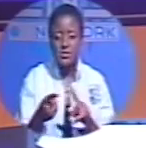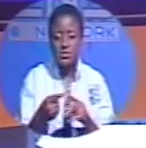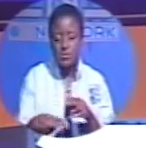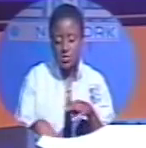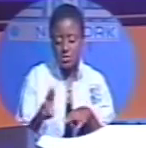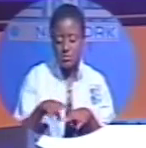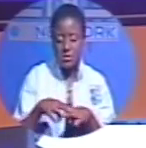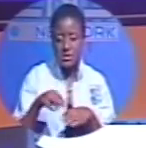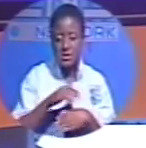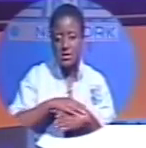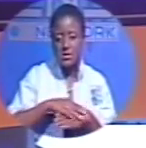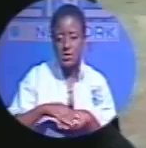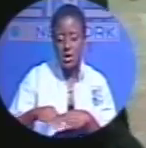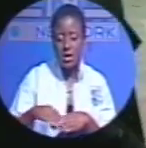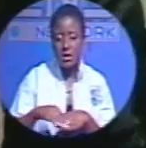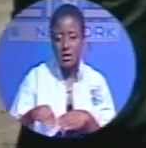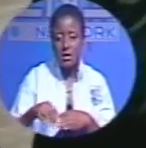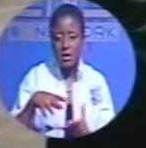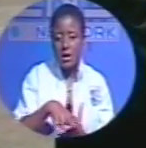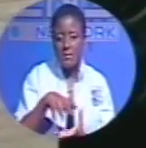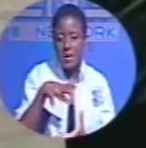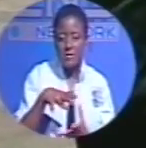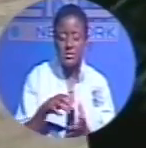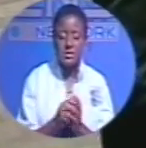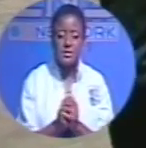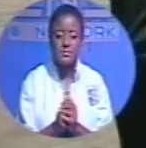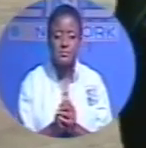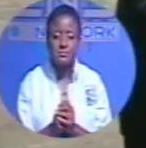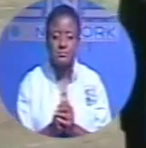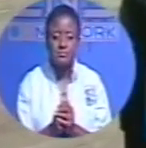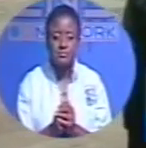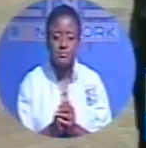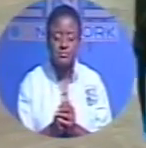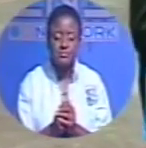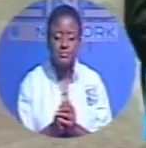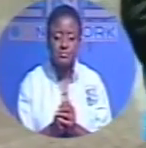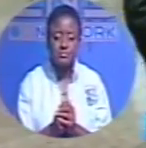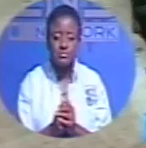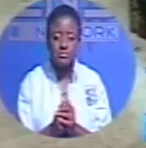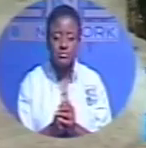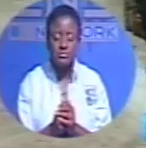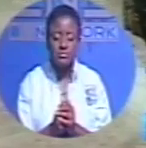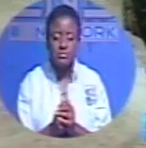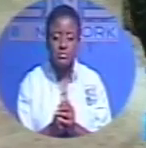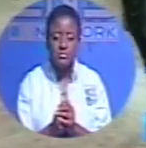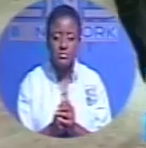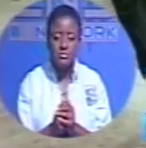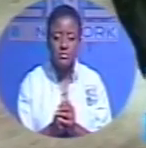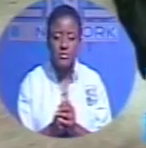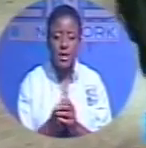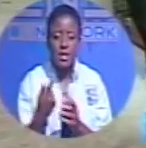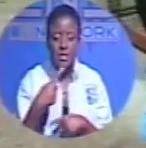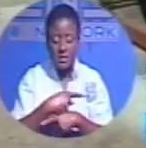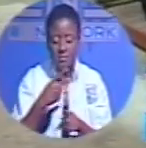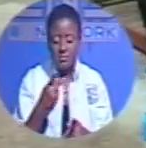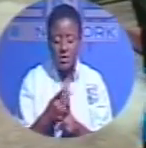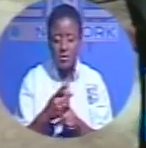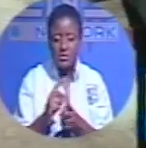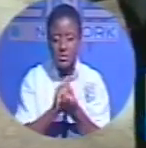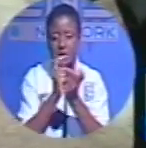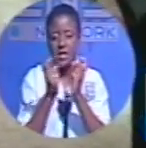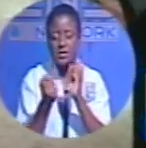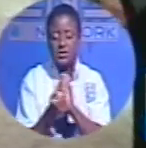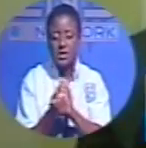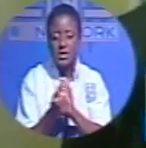more. In the face of immediate upgrade, set to be underway soon to its physical structure, the produce exchange, located